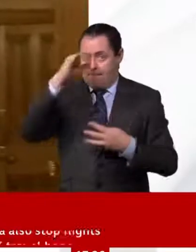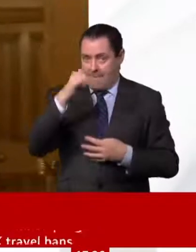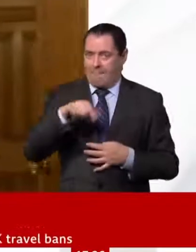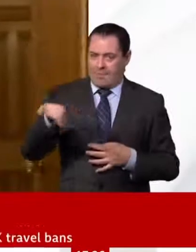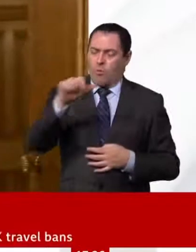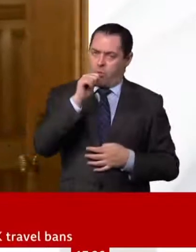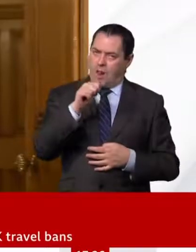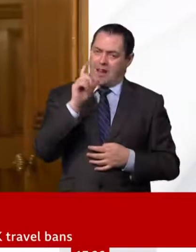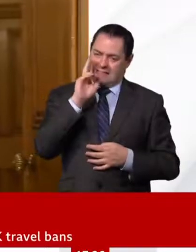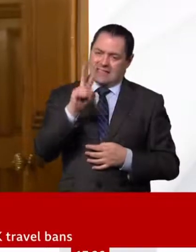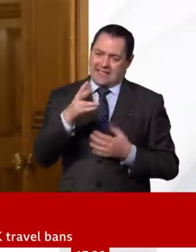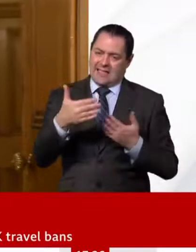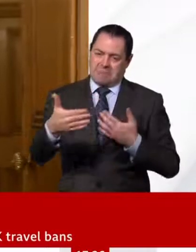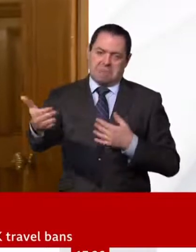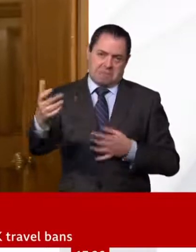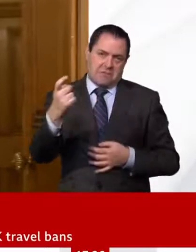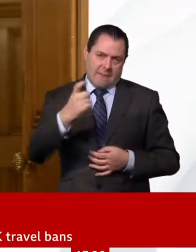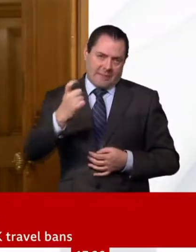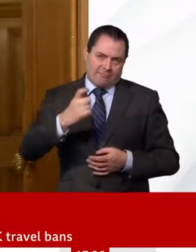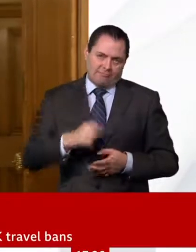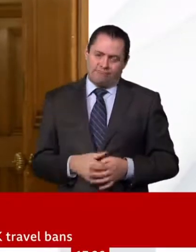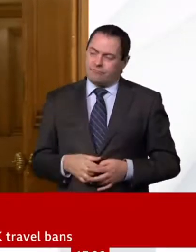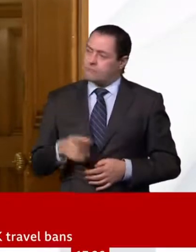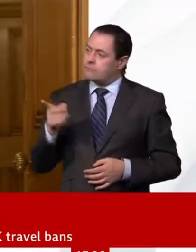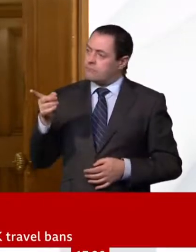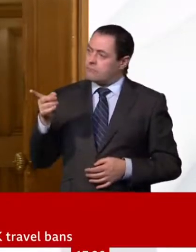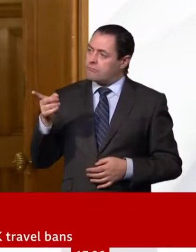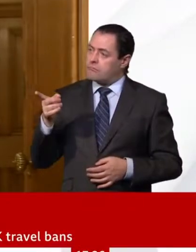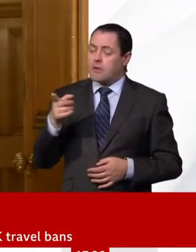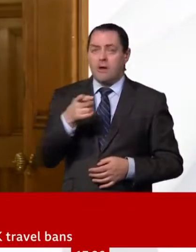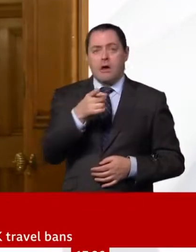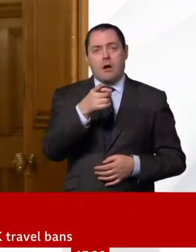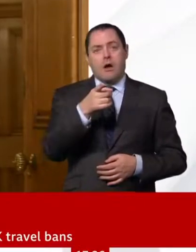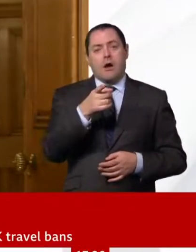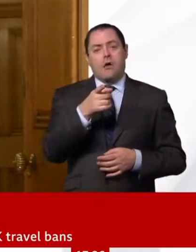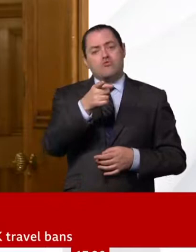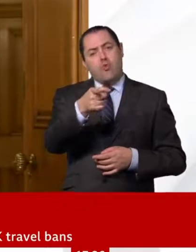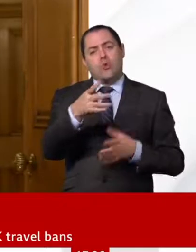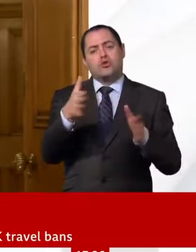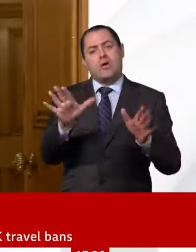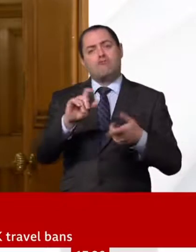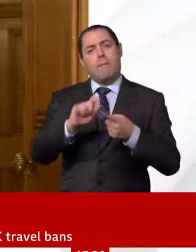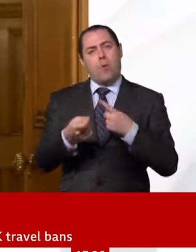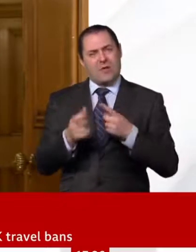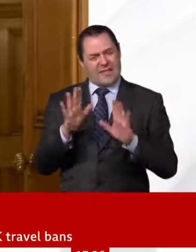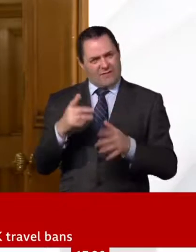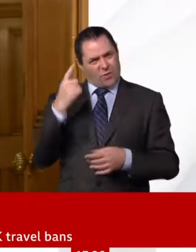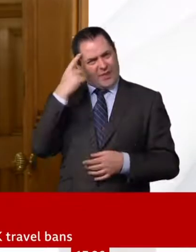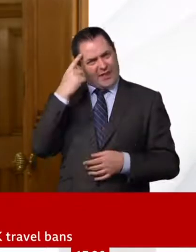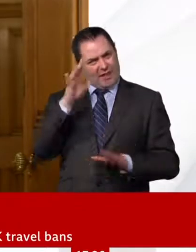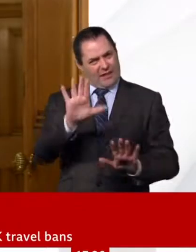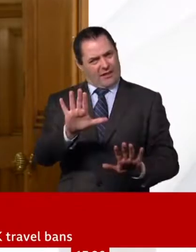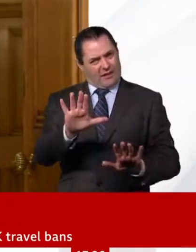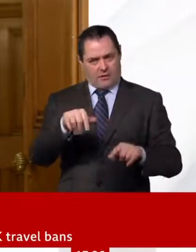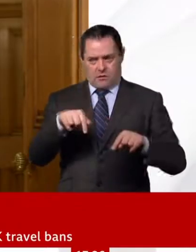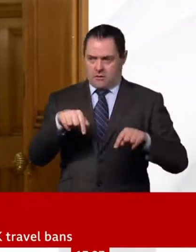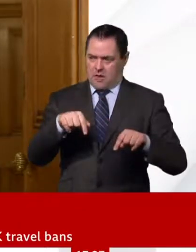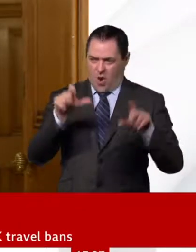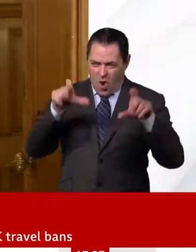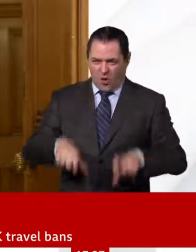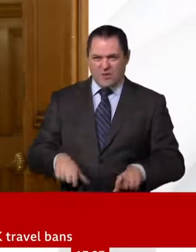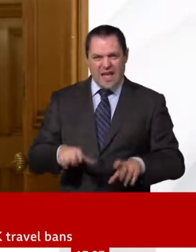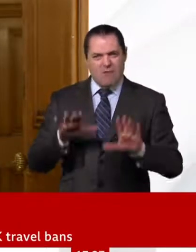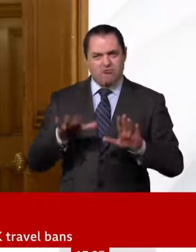on your general point, I think you have to imagine a kind of actual world in which we'd kept the country in some kind of perpetual lockdown